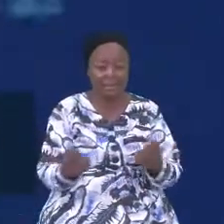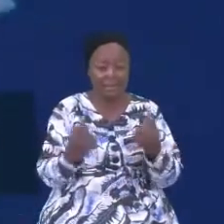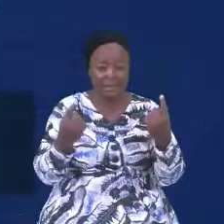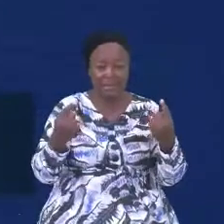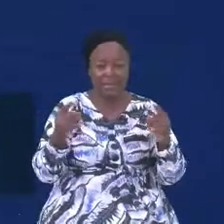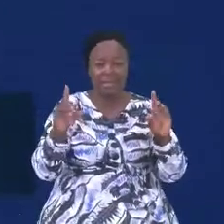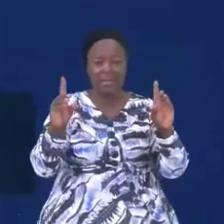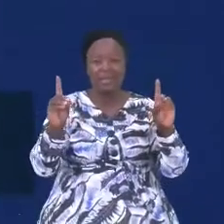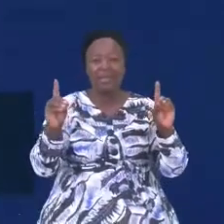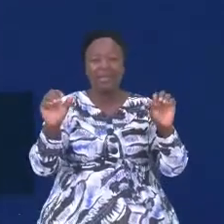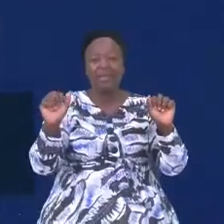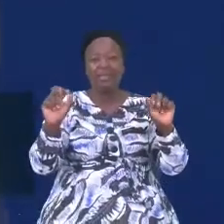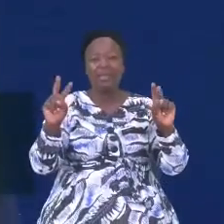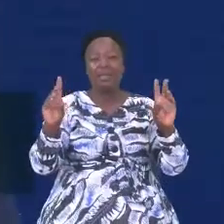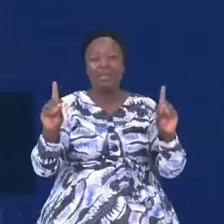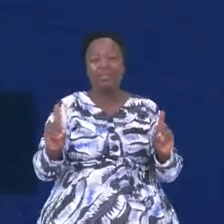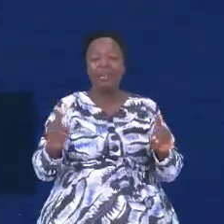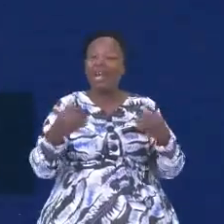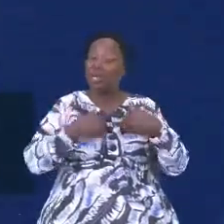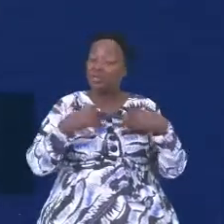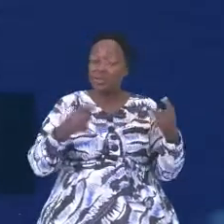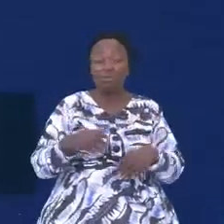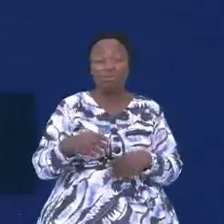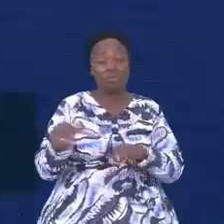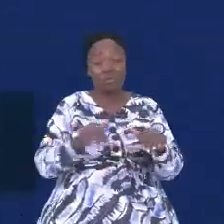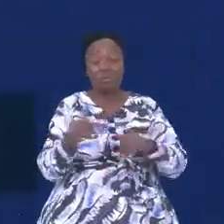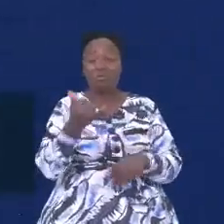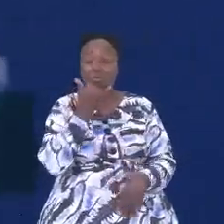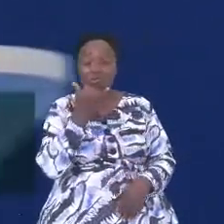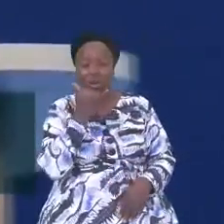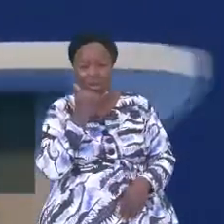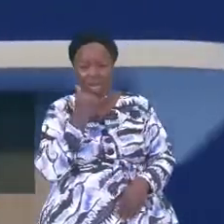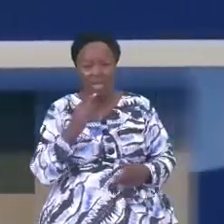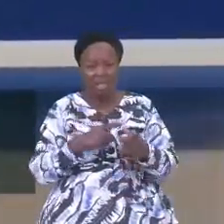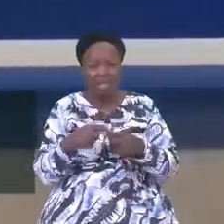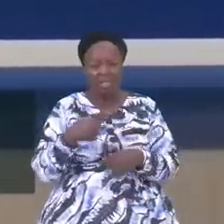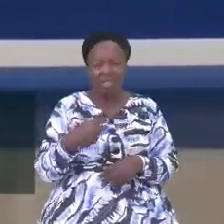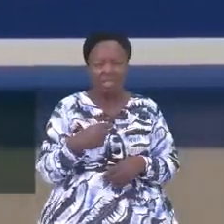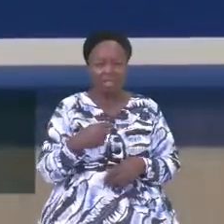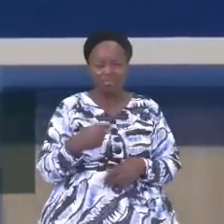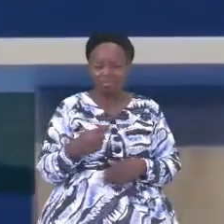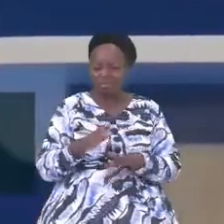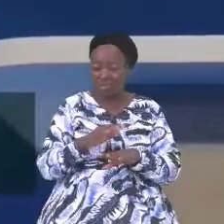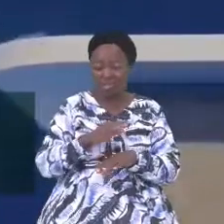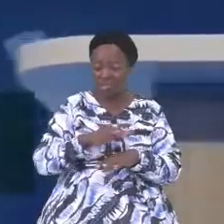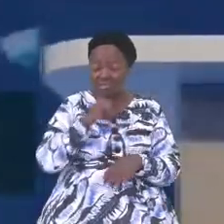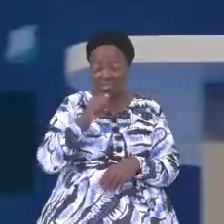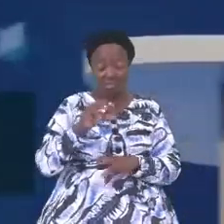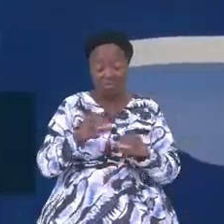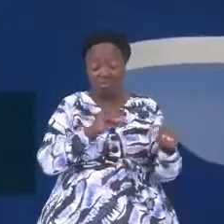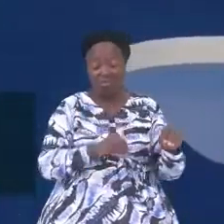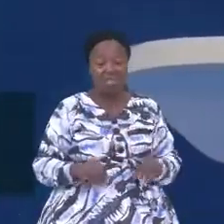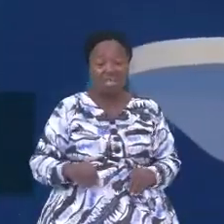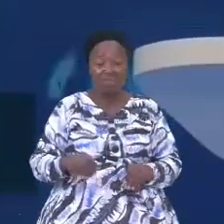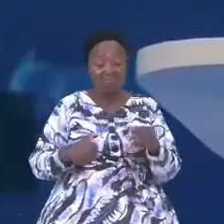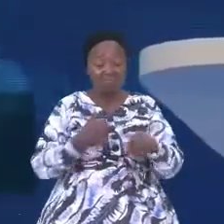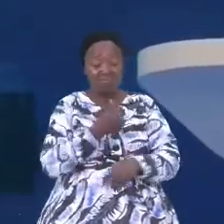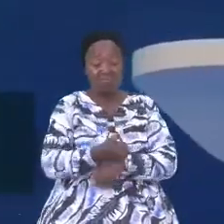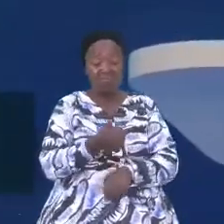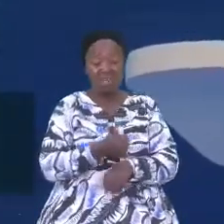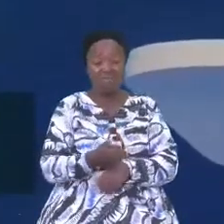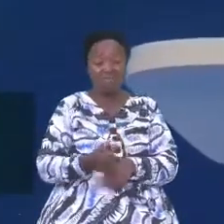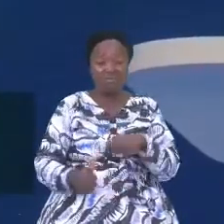done wrong. And he said, he didn't lay the blame on Beersheba. He didn't lay